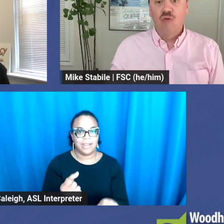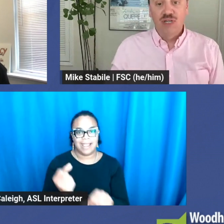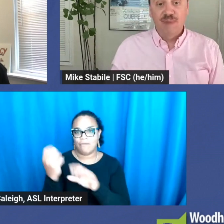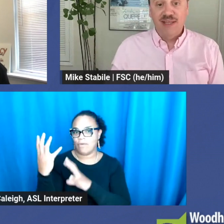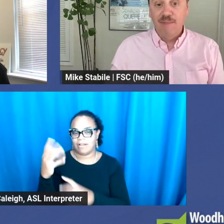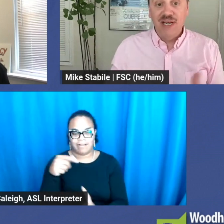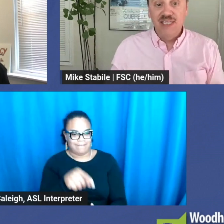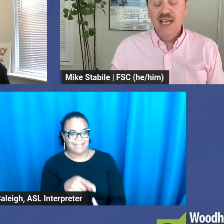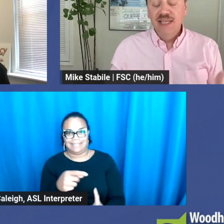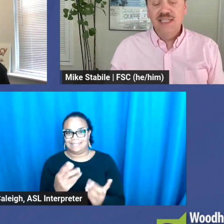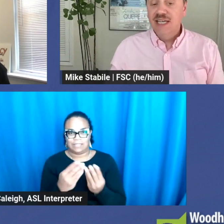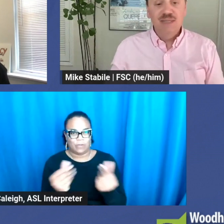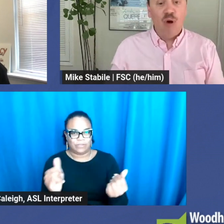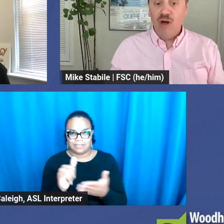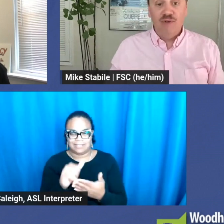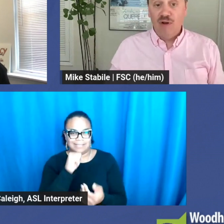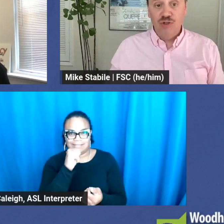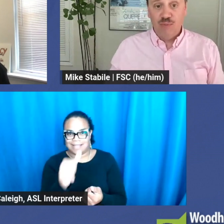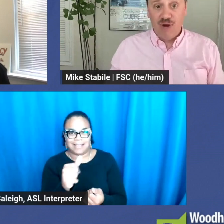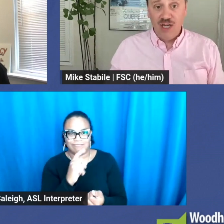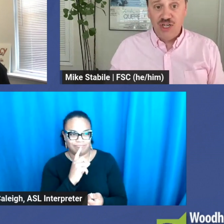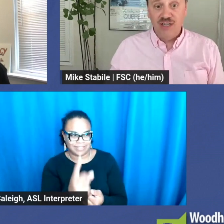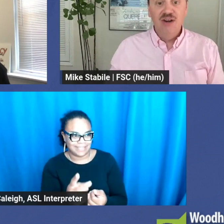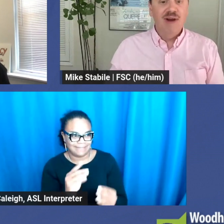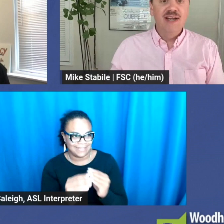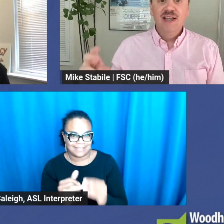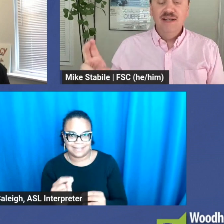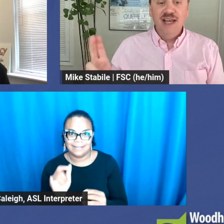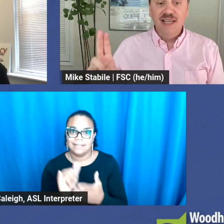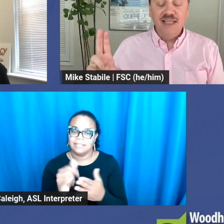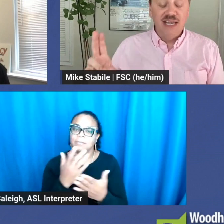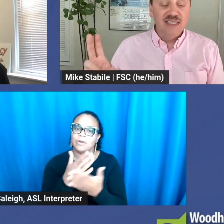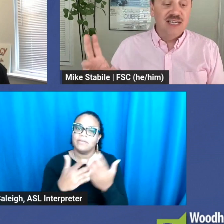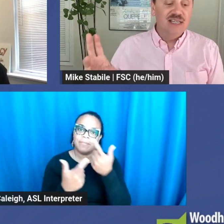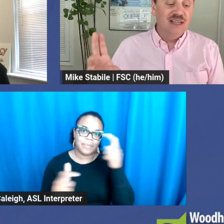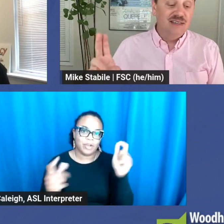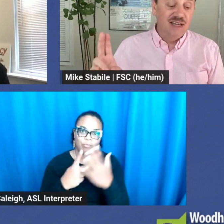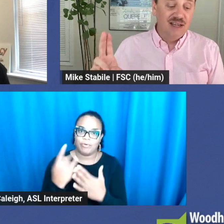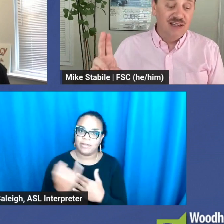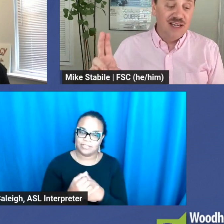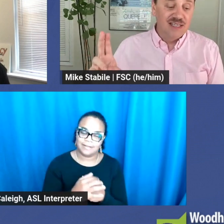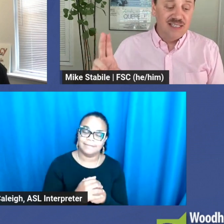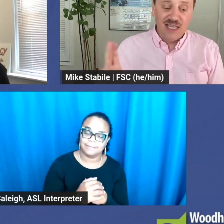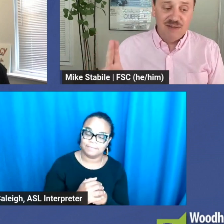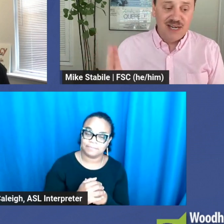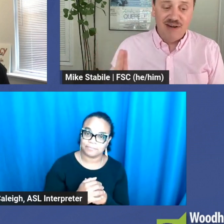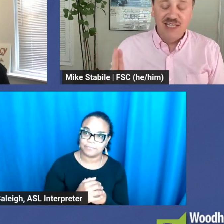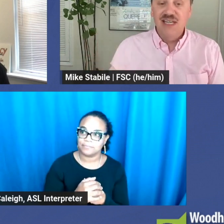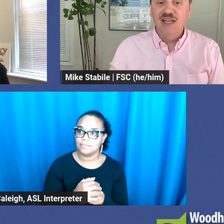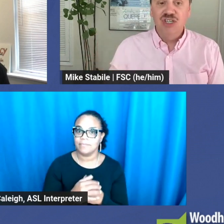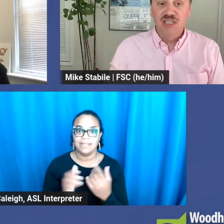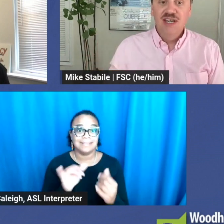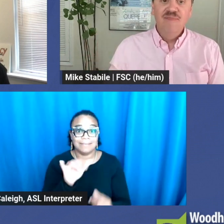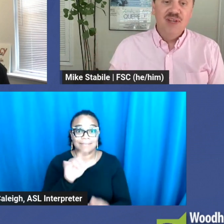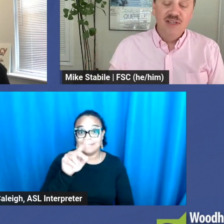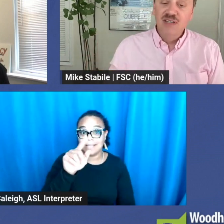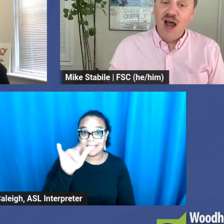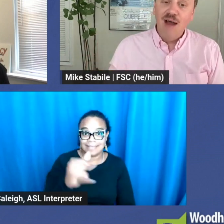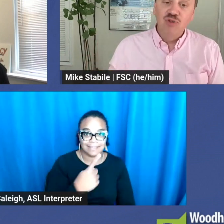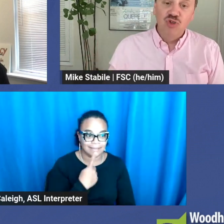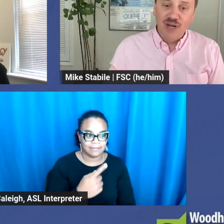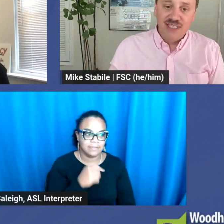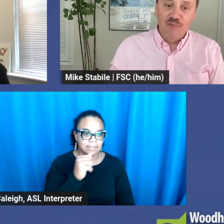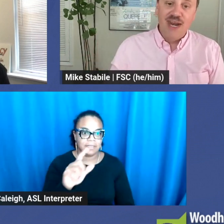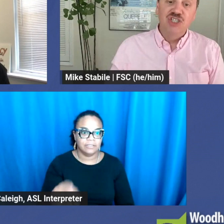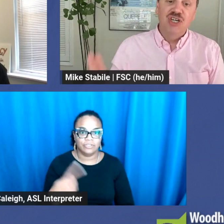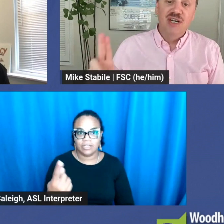that don't respect that, because this is part of a larger project, right? It's as Daly was saying, right? It's not just